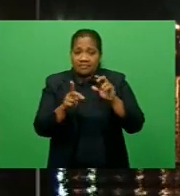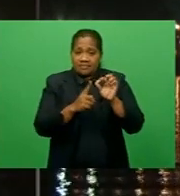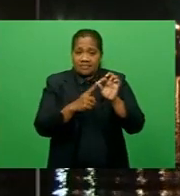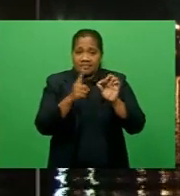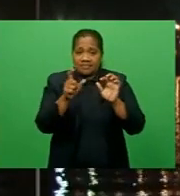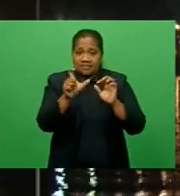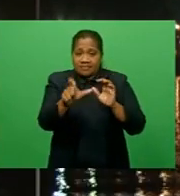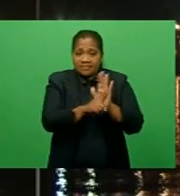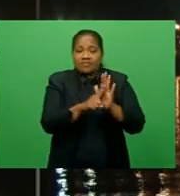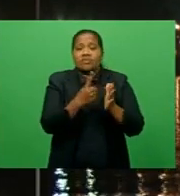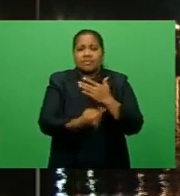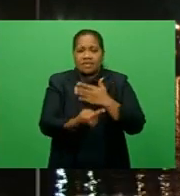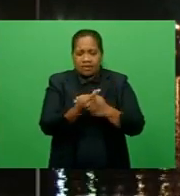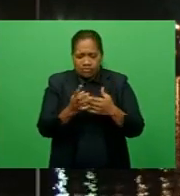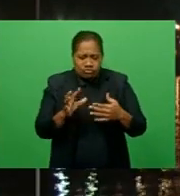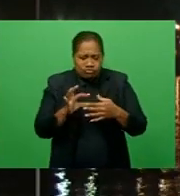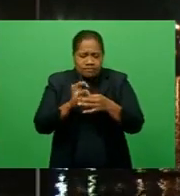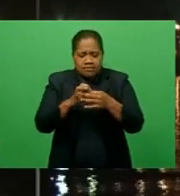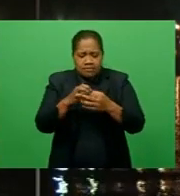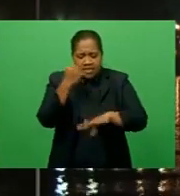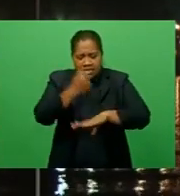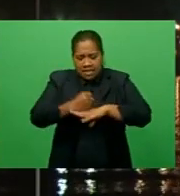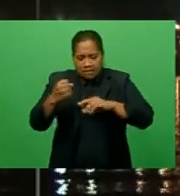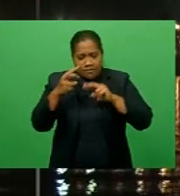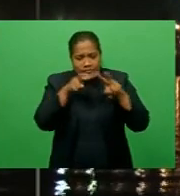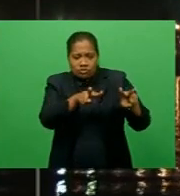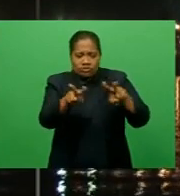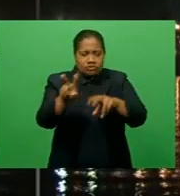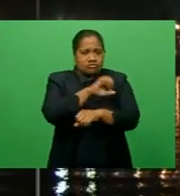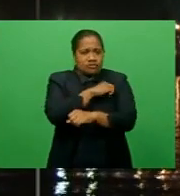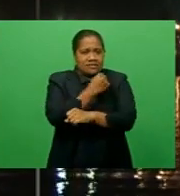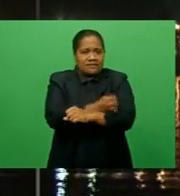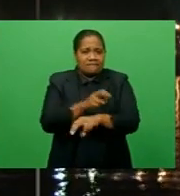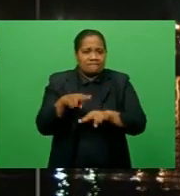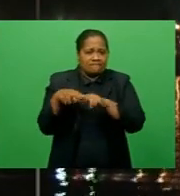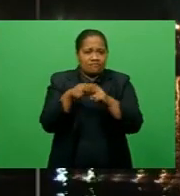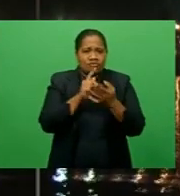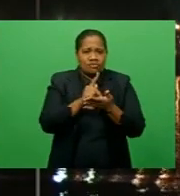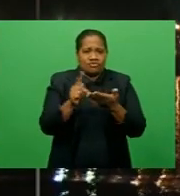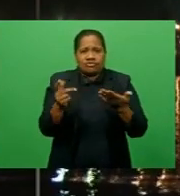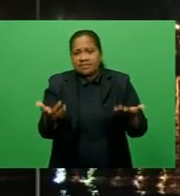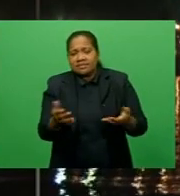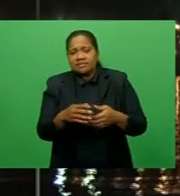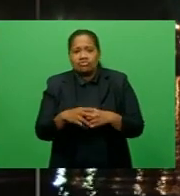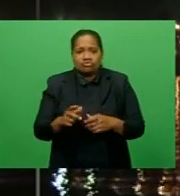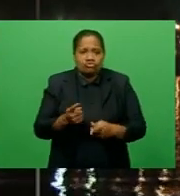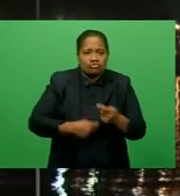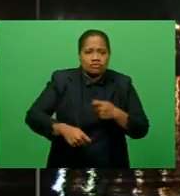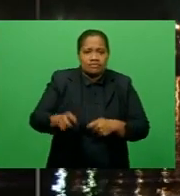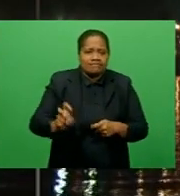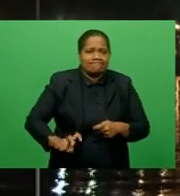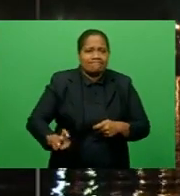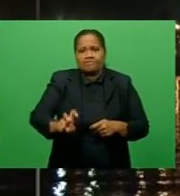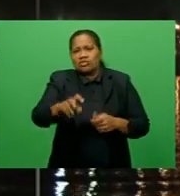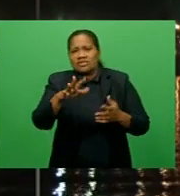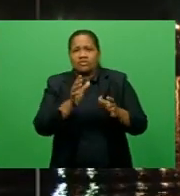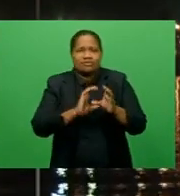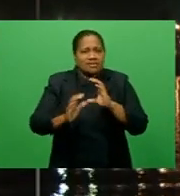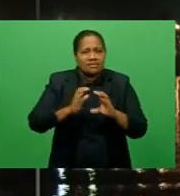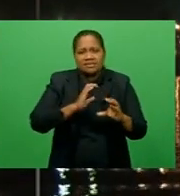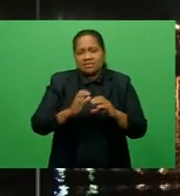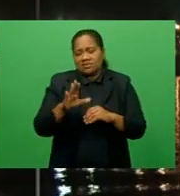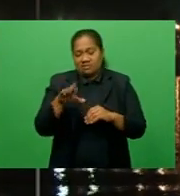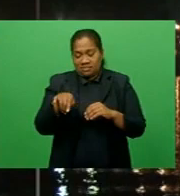with the government's vision of strengthening Fiji's position as a trade, transportation, logistics and communications hub of the